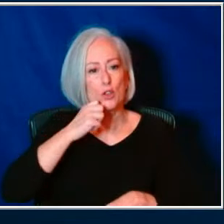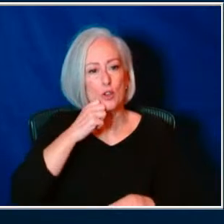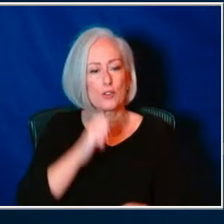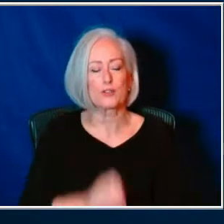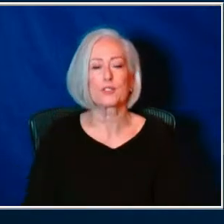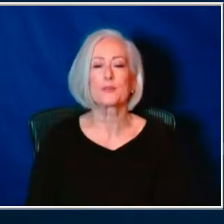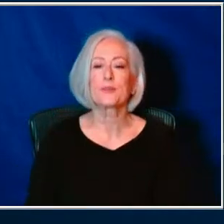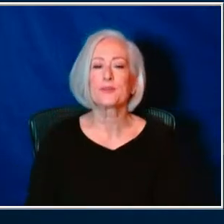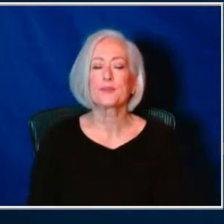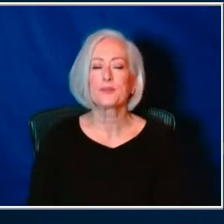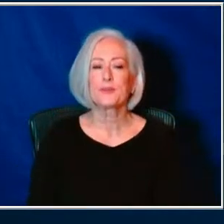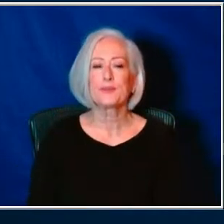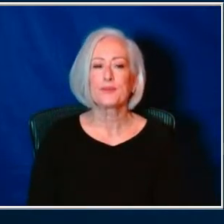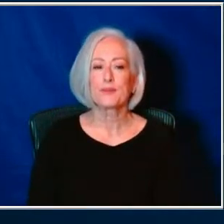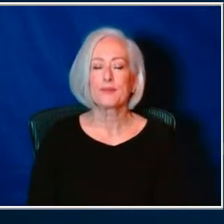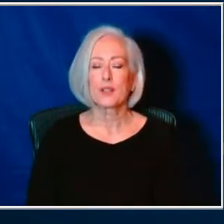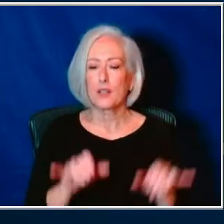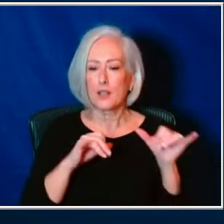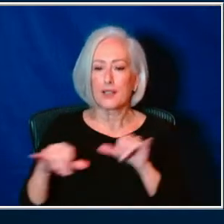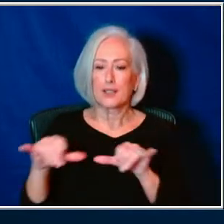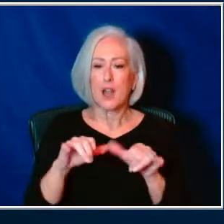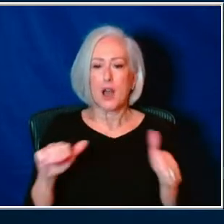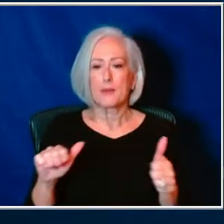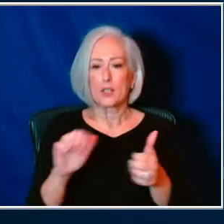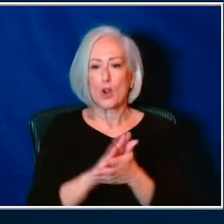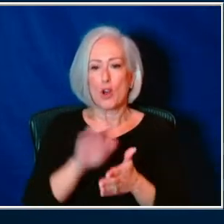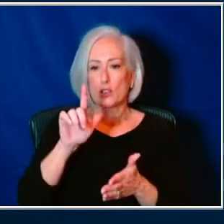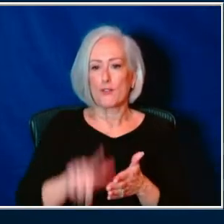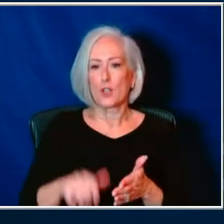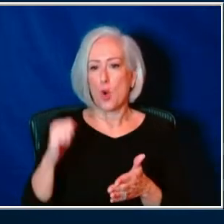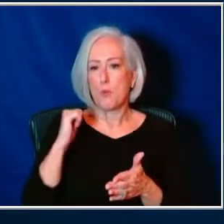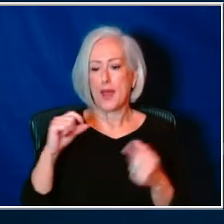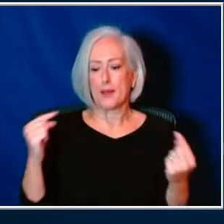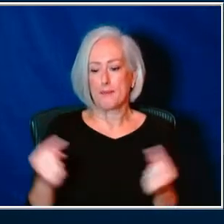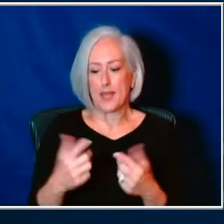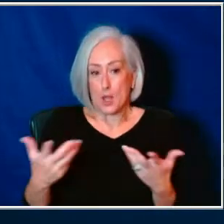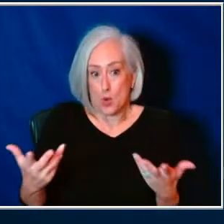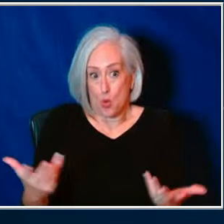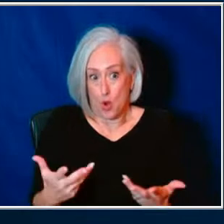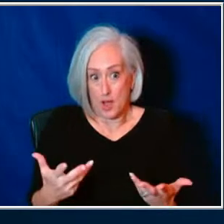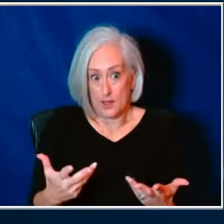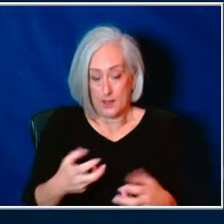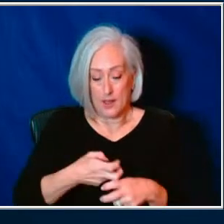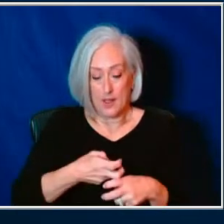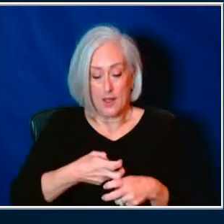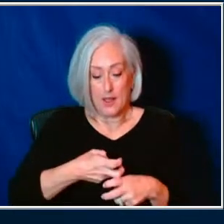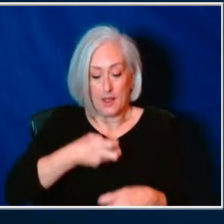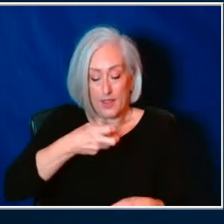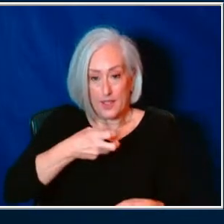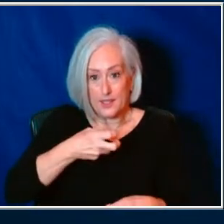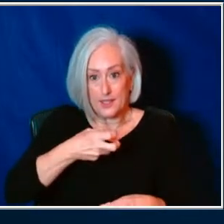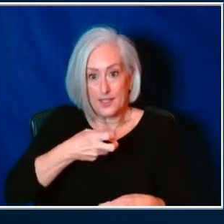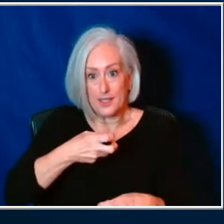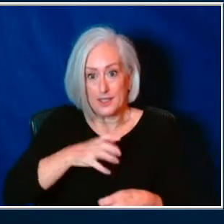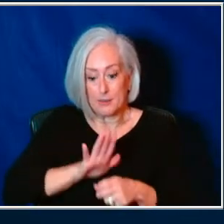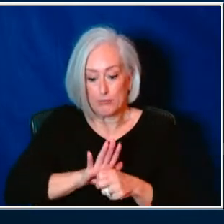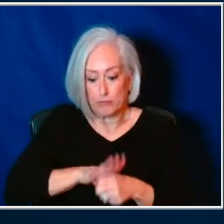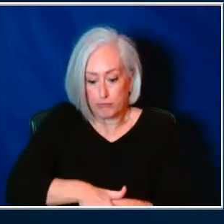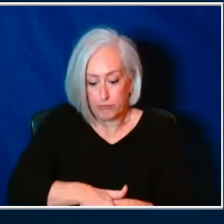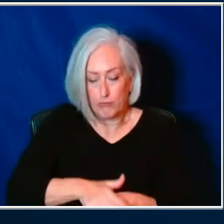So what's the most common cause of lower back pain then in your patients? Is it actually like the disc pushing on the nerve, or what is the most